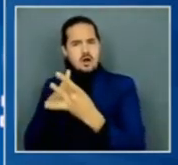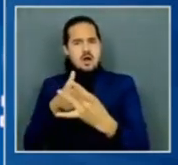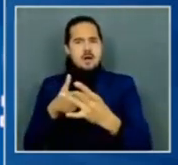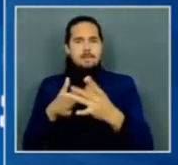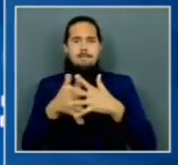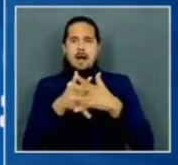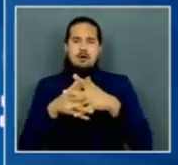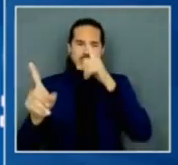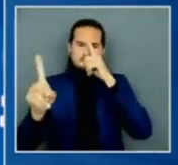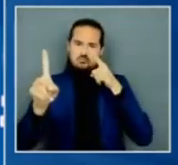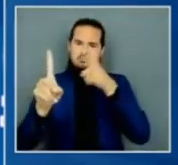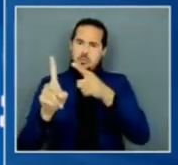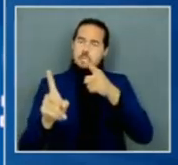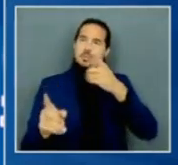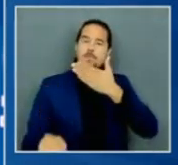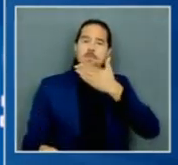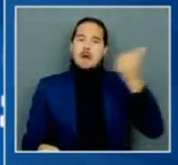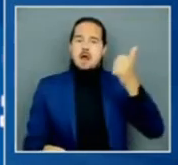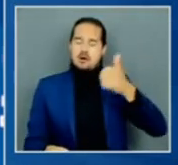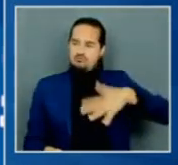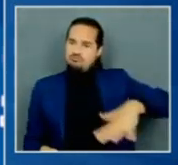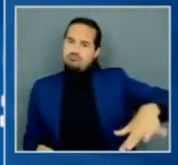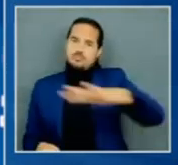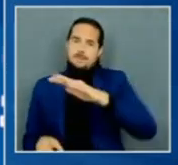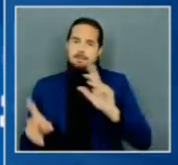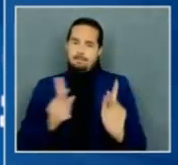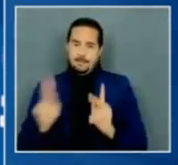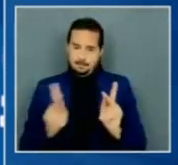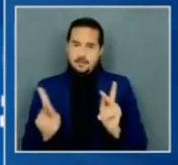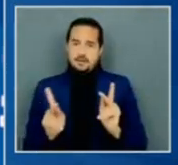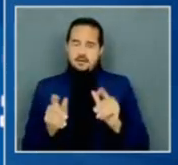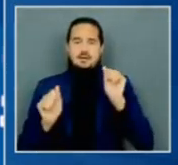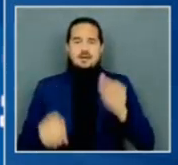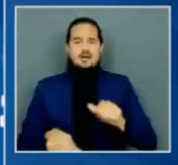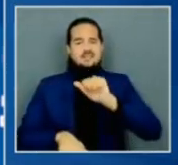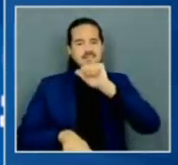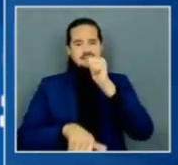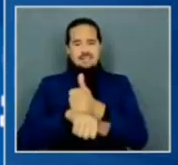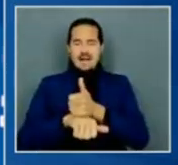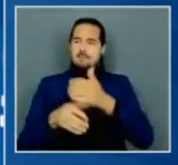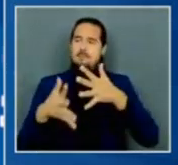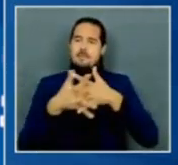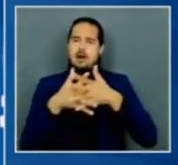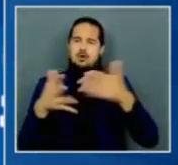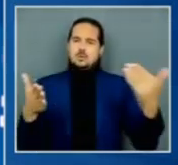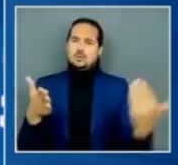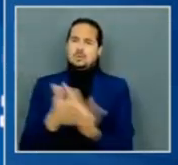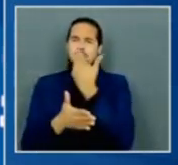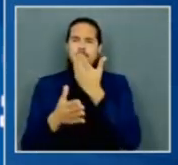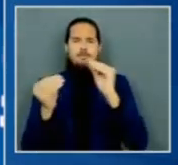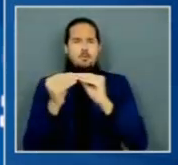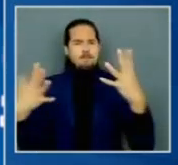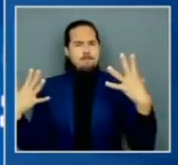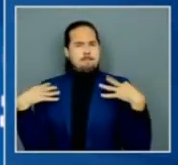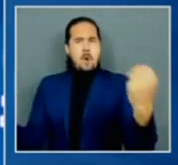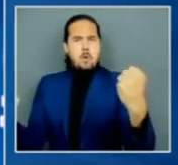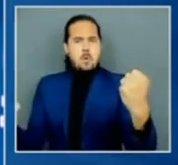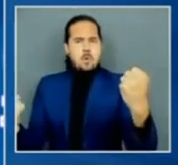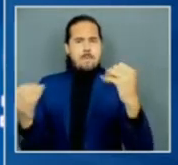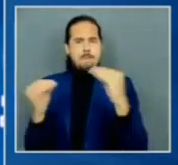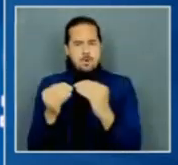America that's best for us, all of us, an America that's hopeful, bold, creative, inclusive, an America that can